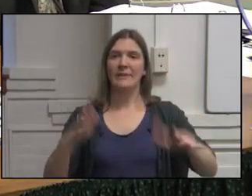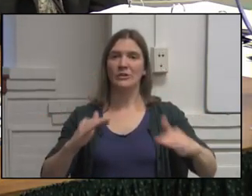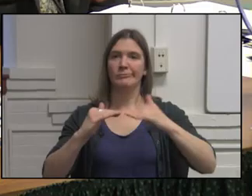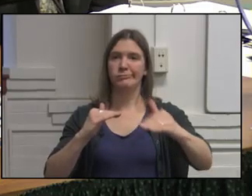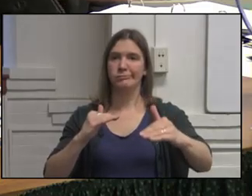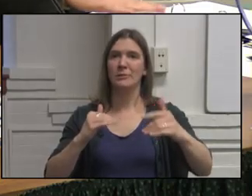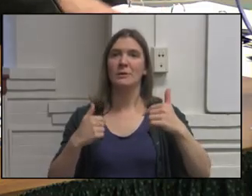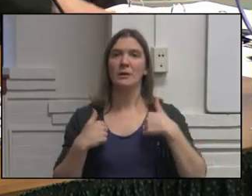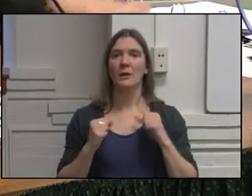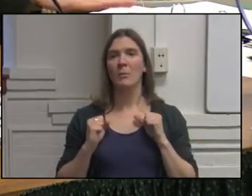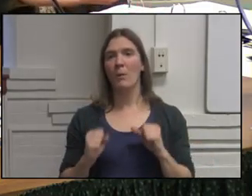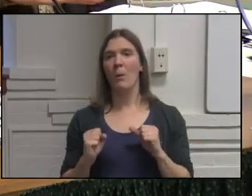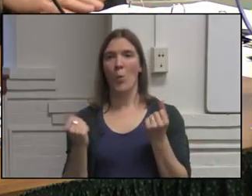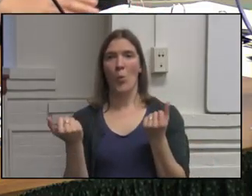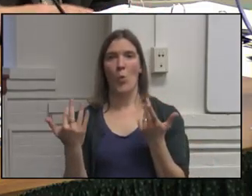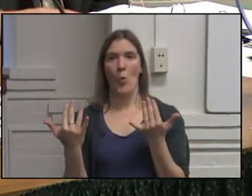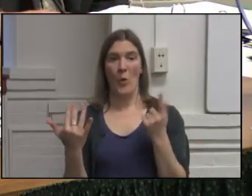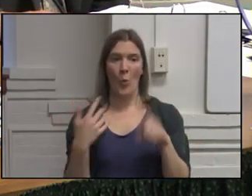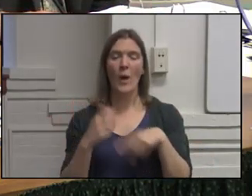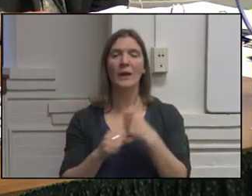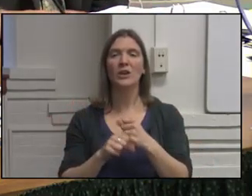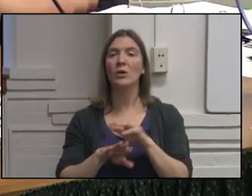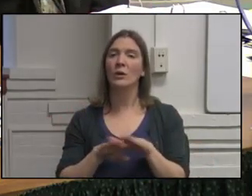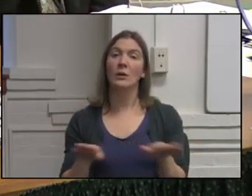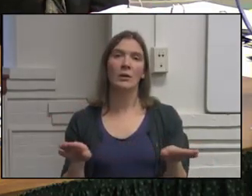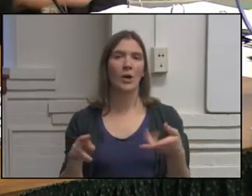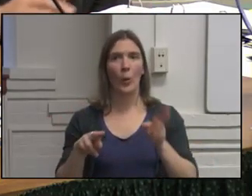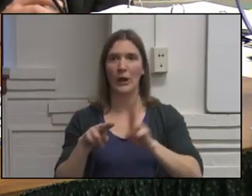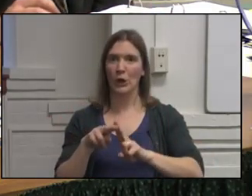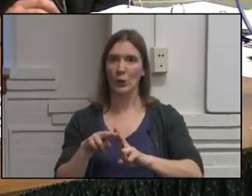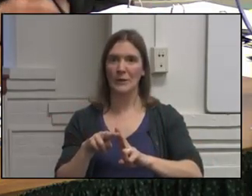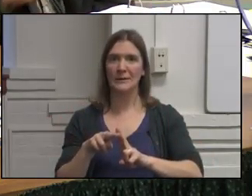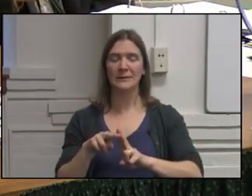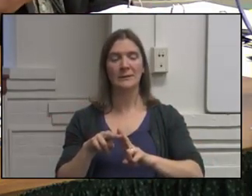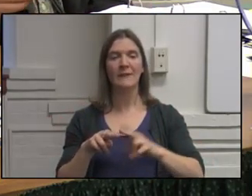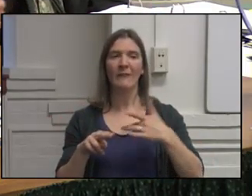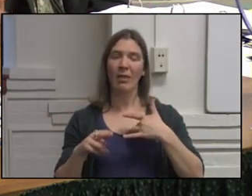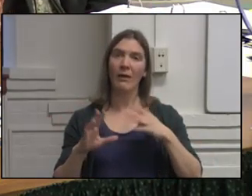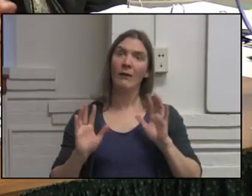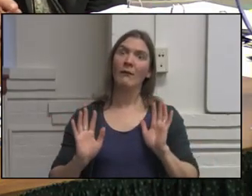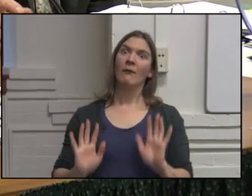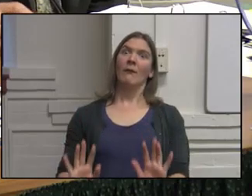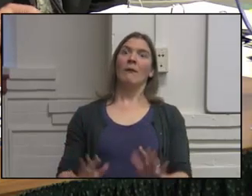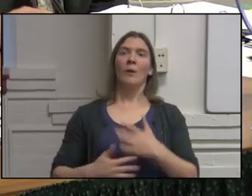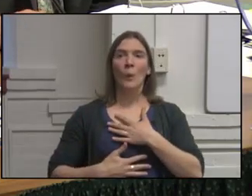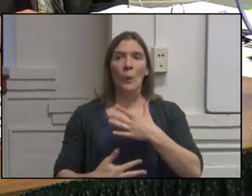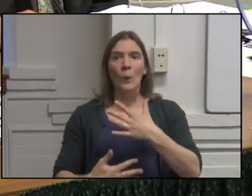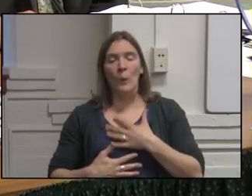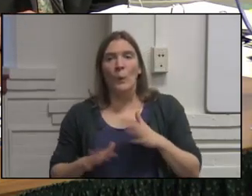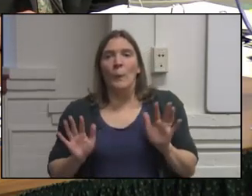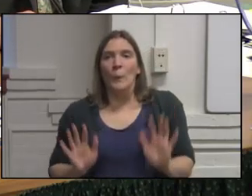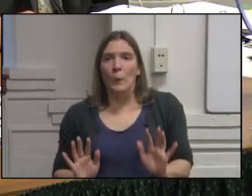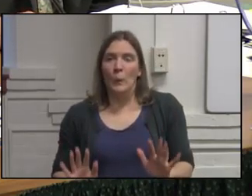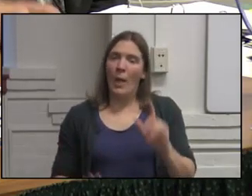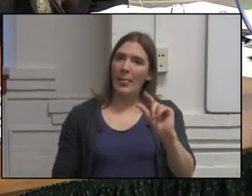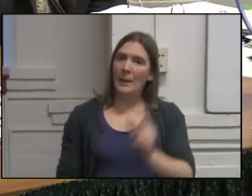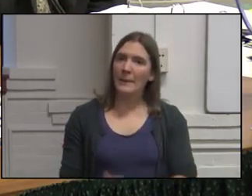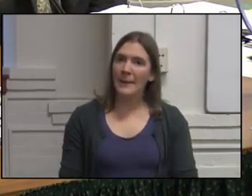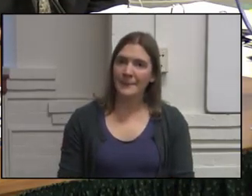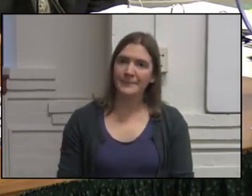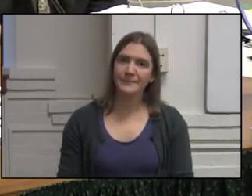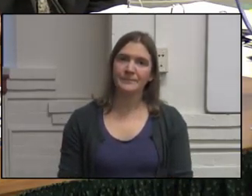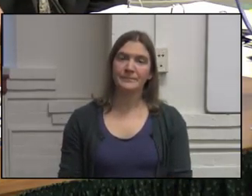why I'm especially happy to hold them for a year, and a little happy about the break that we can all sort of look at things. But